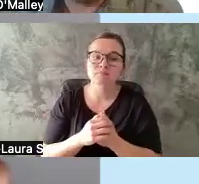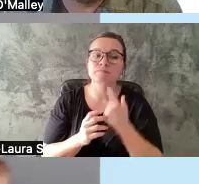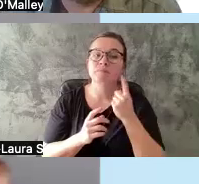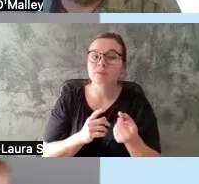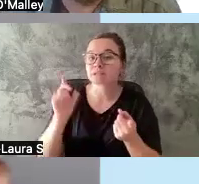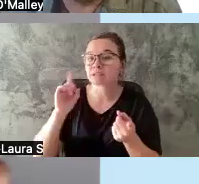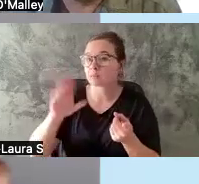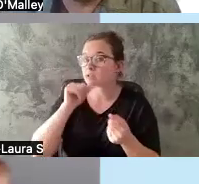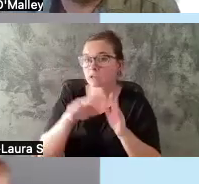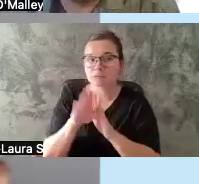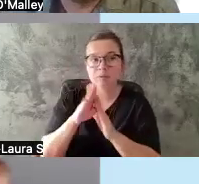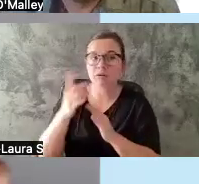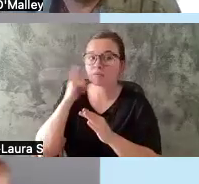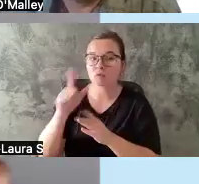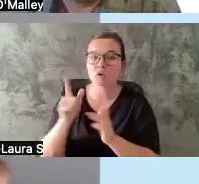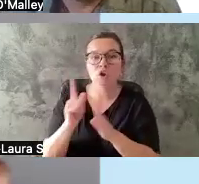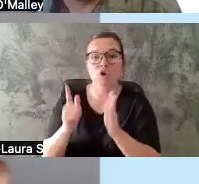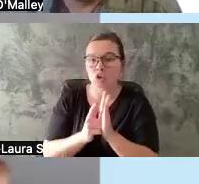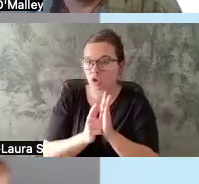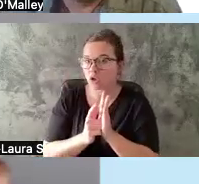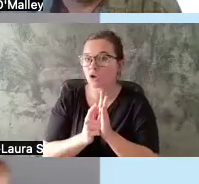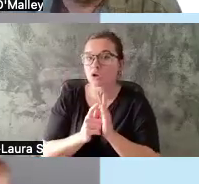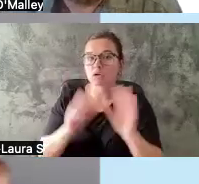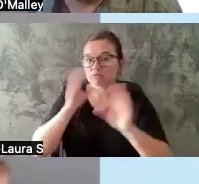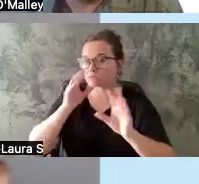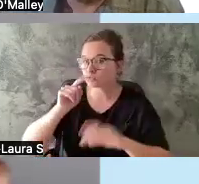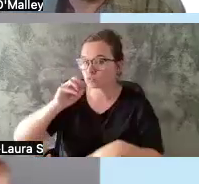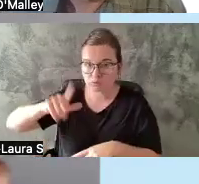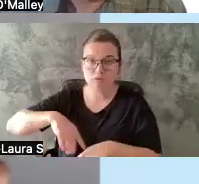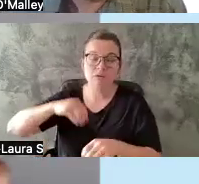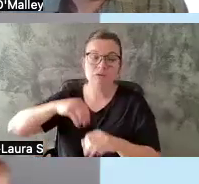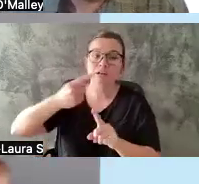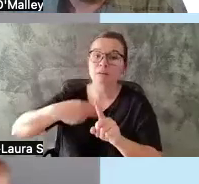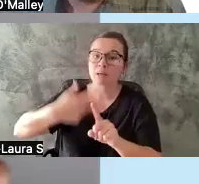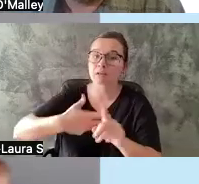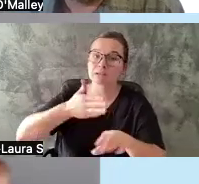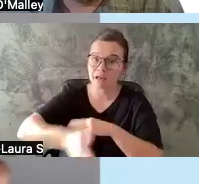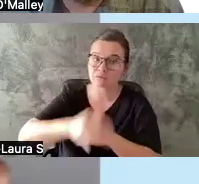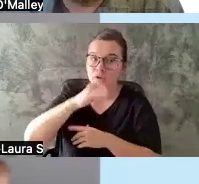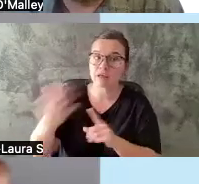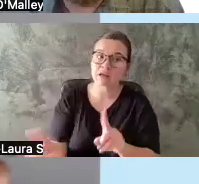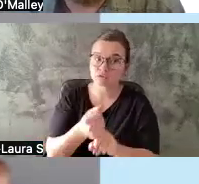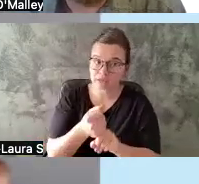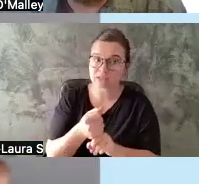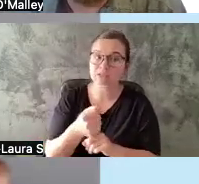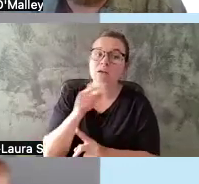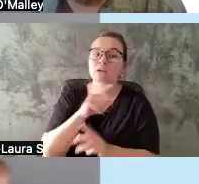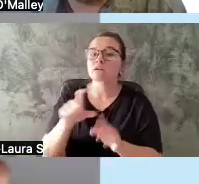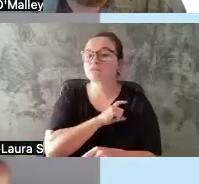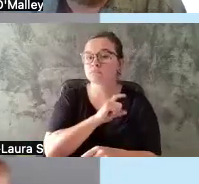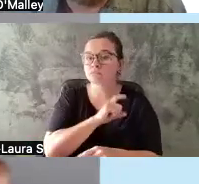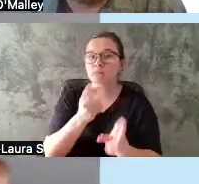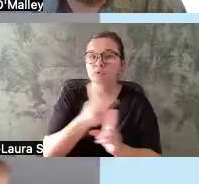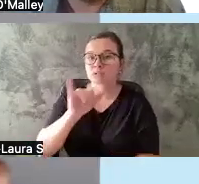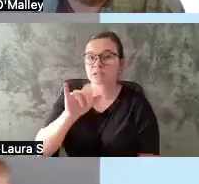not developed to be a law enforcement tool. Um, in the months after the arrest of the suspected Golden Gate Killer, law enforcement agencies used the